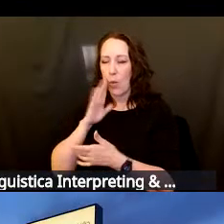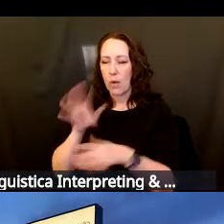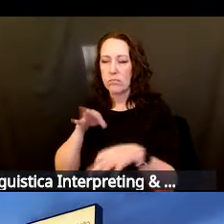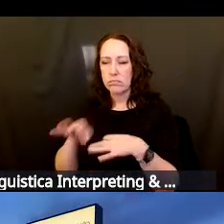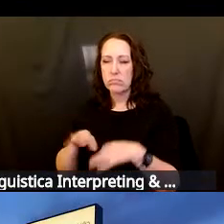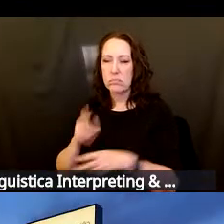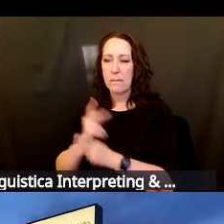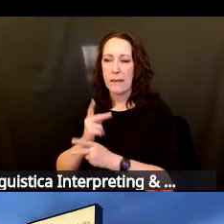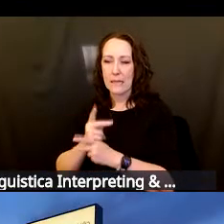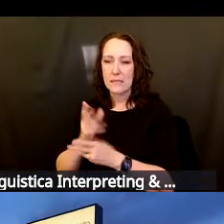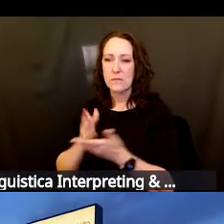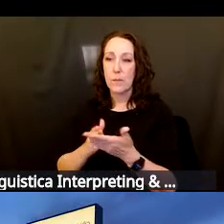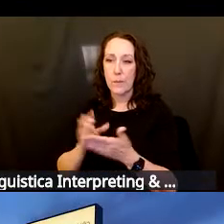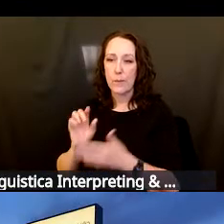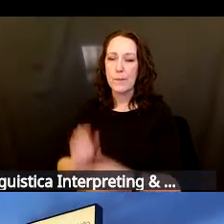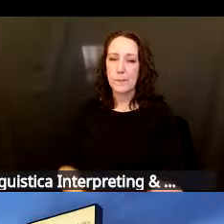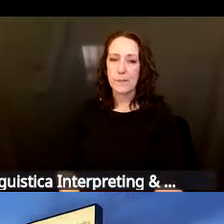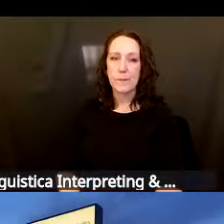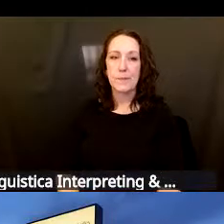maintenance as well.